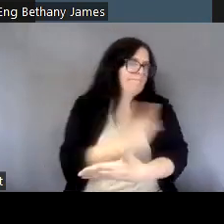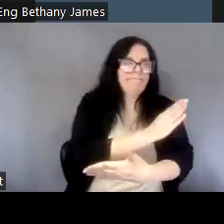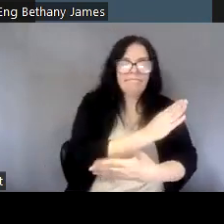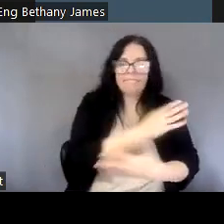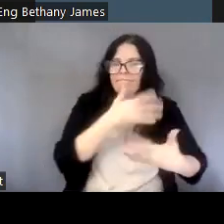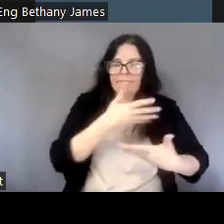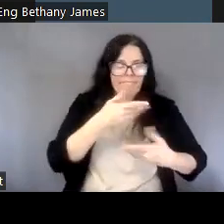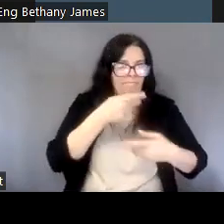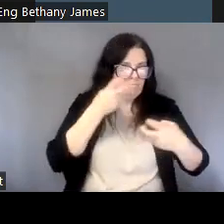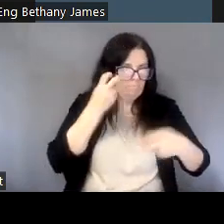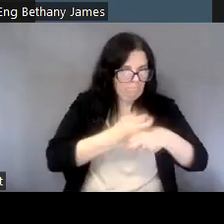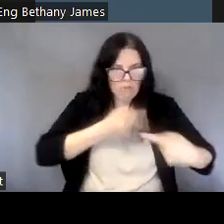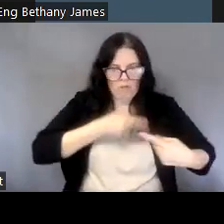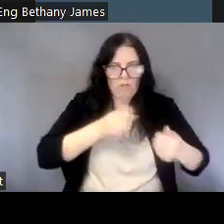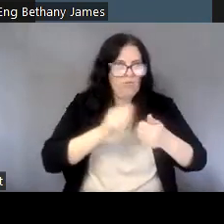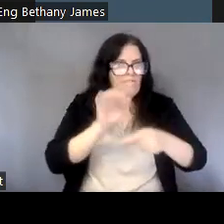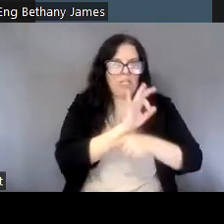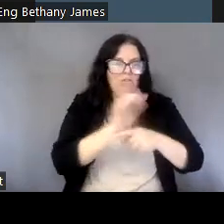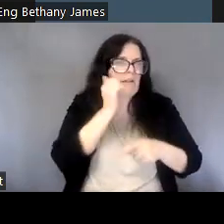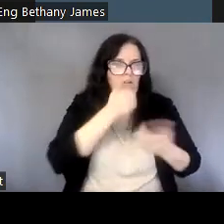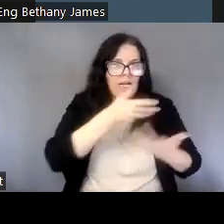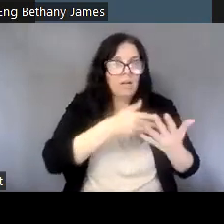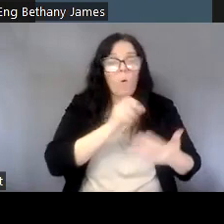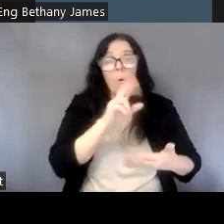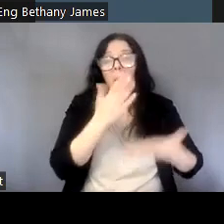I would call a minimal mental, disorder.